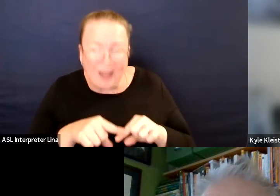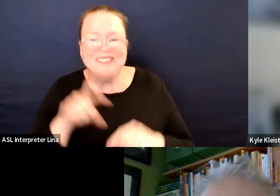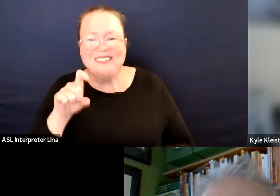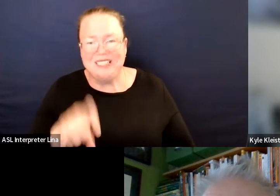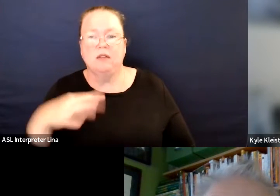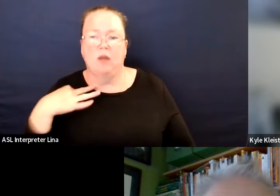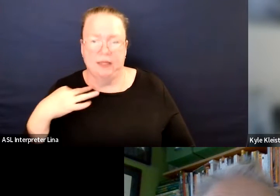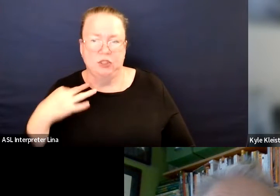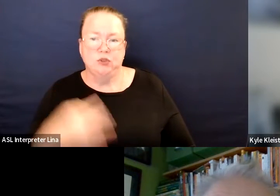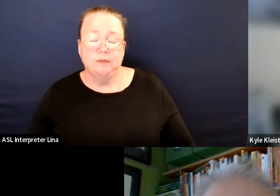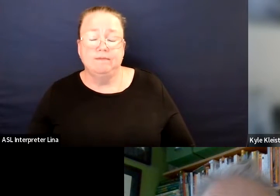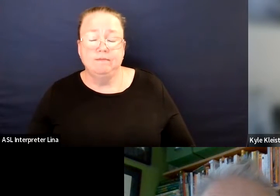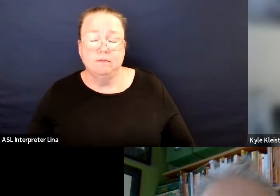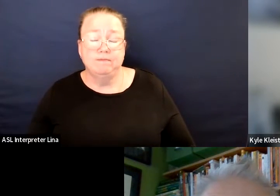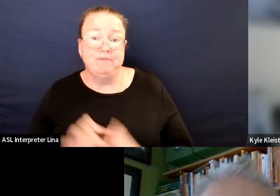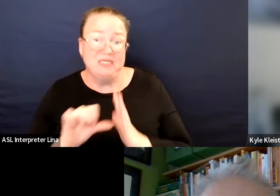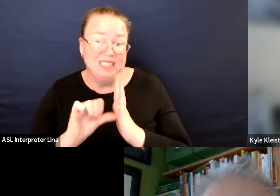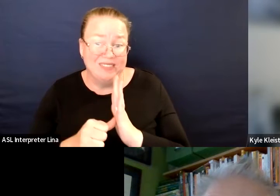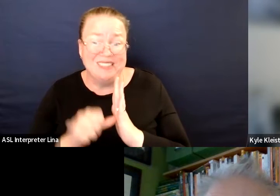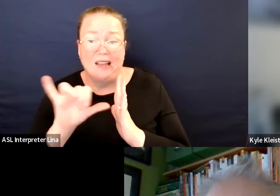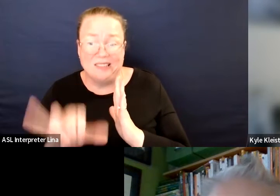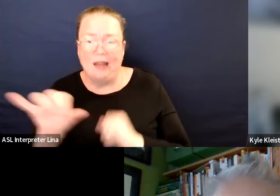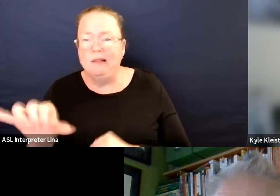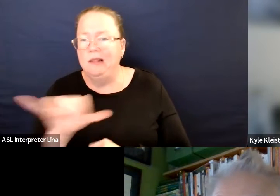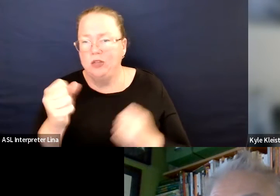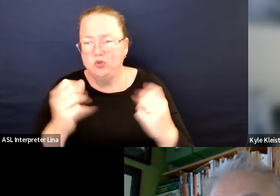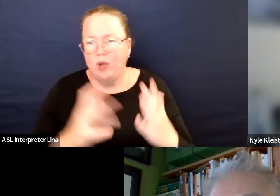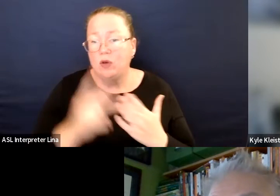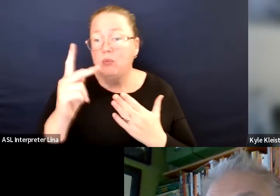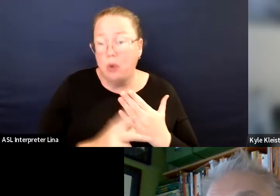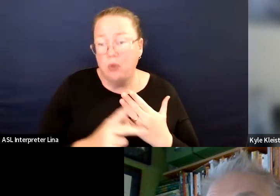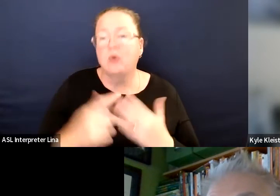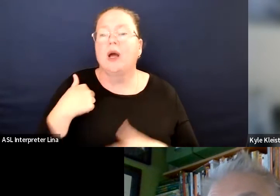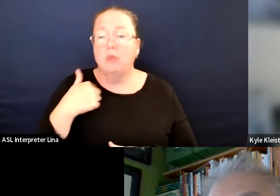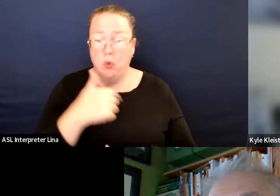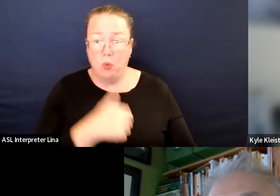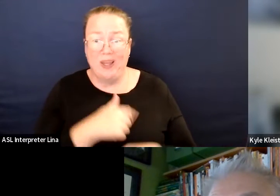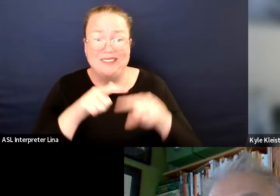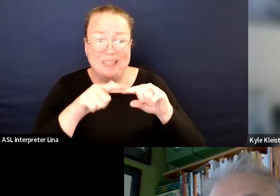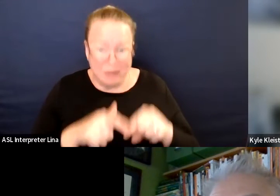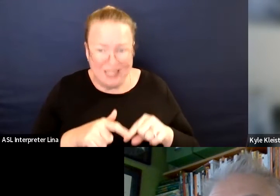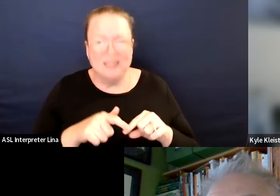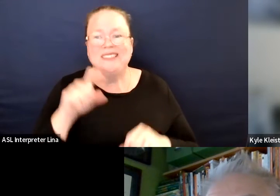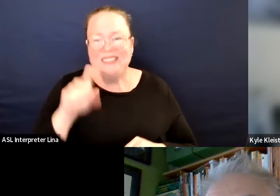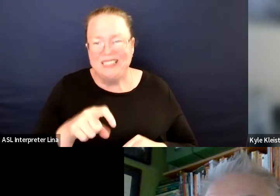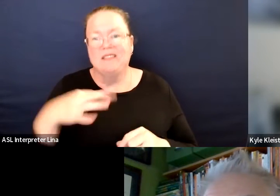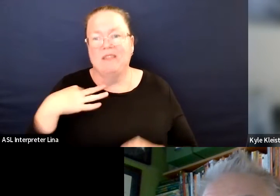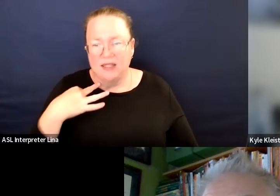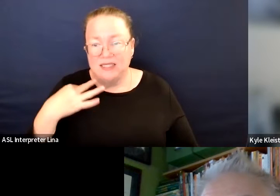volunteers. So let me emphasize that, like our driver program, when we rely on